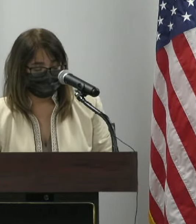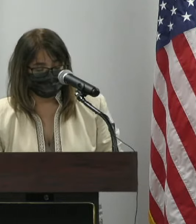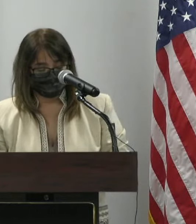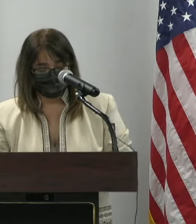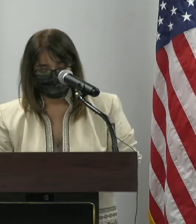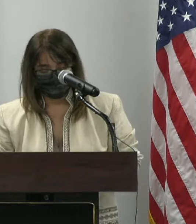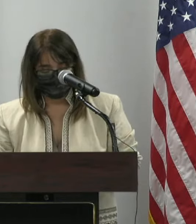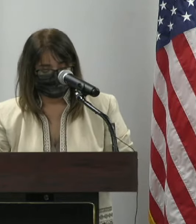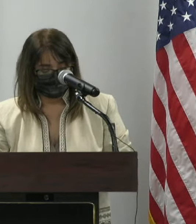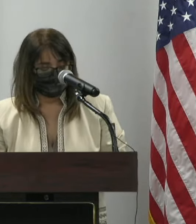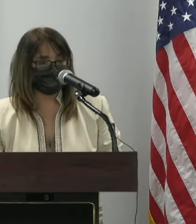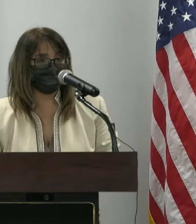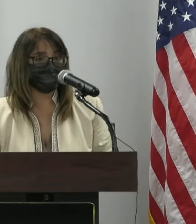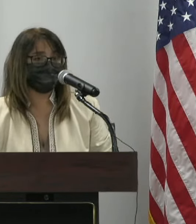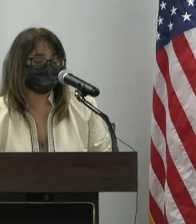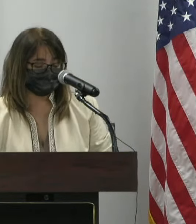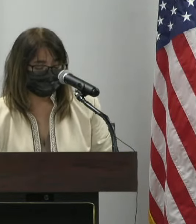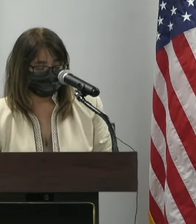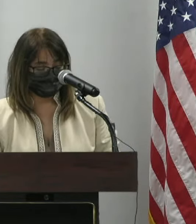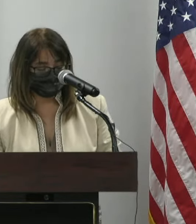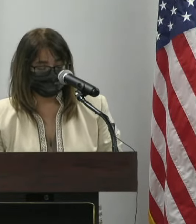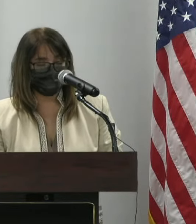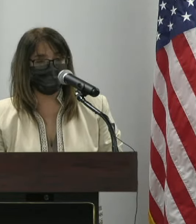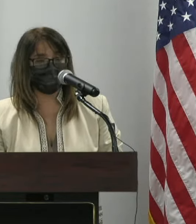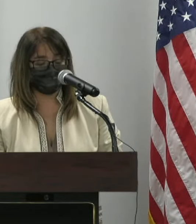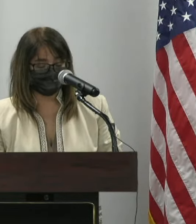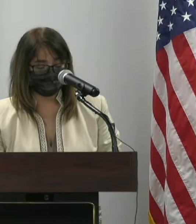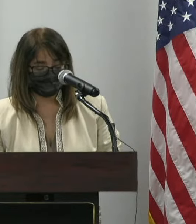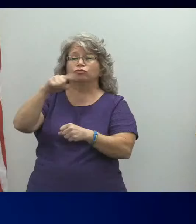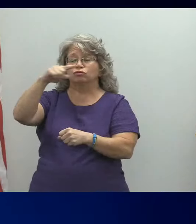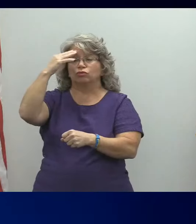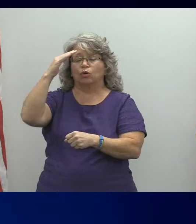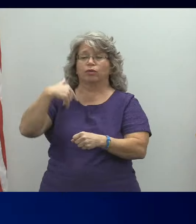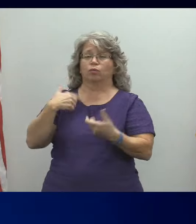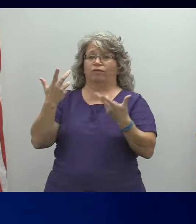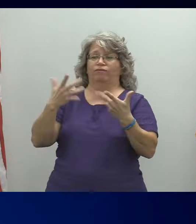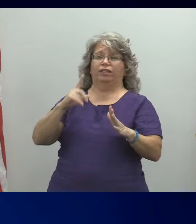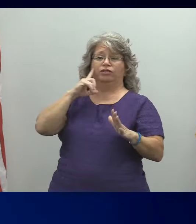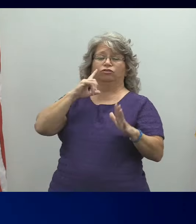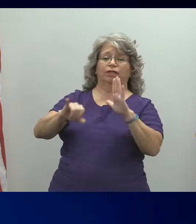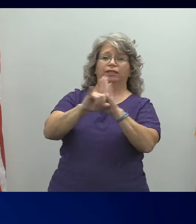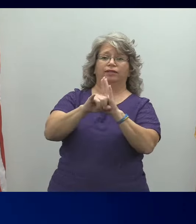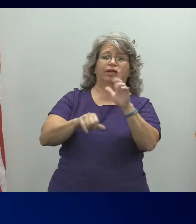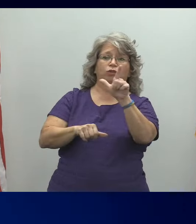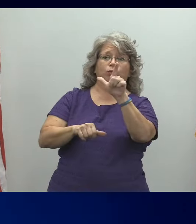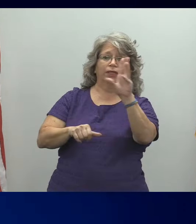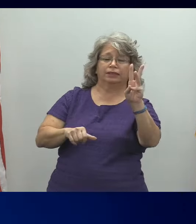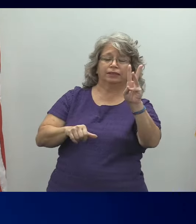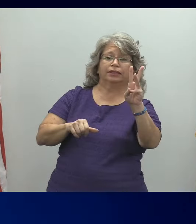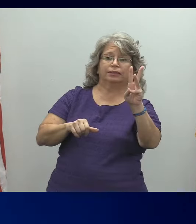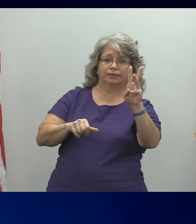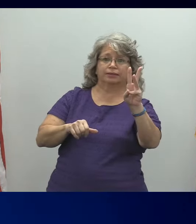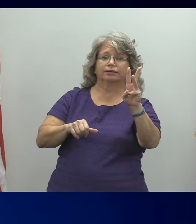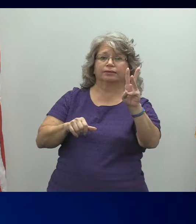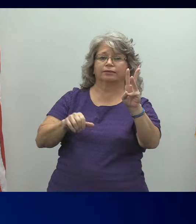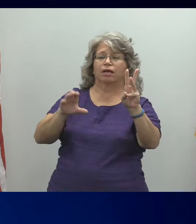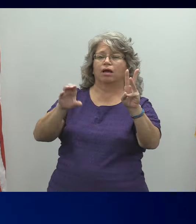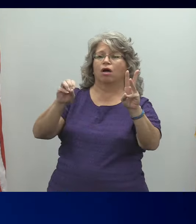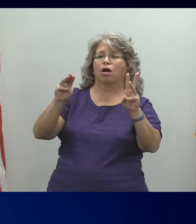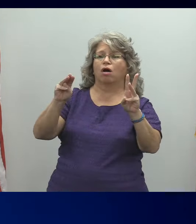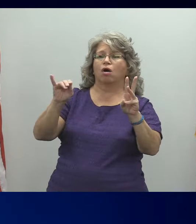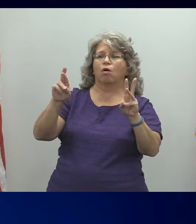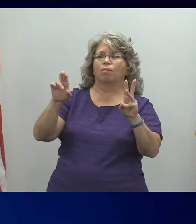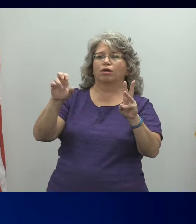So I wanted to make sure everybody knew we have identified 26 now confirmed Omicron cases